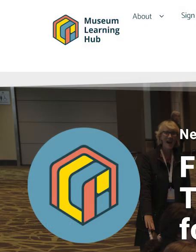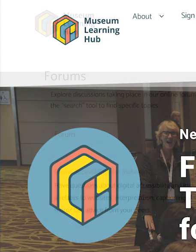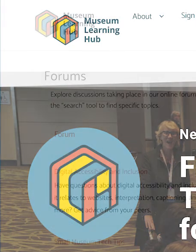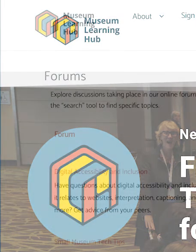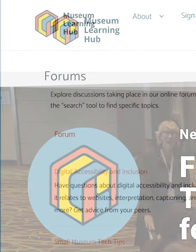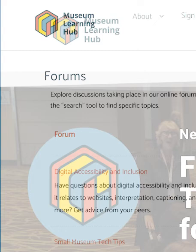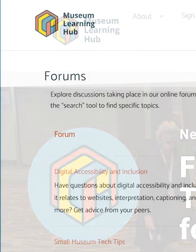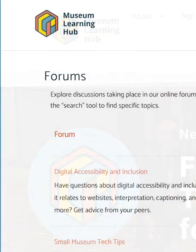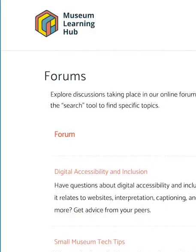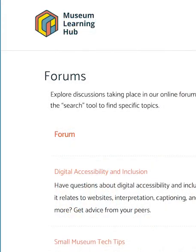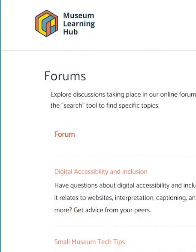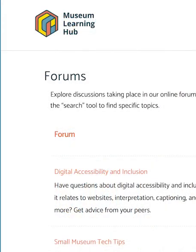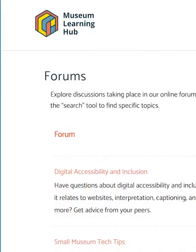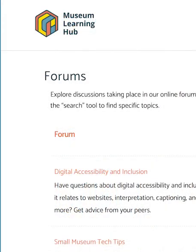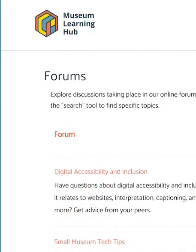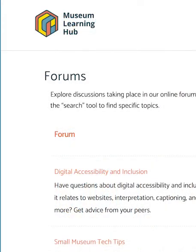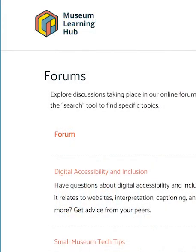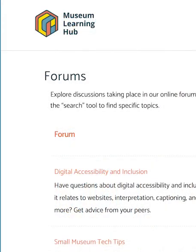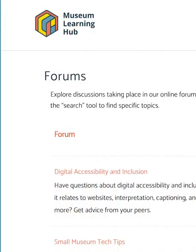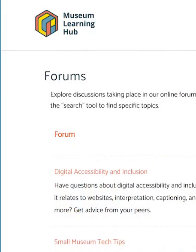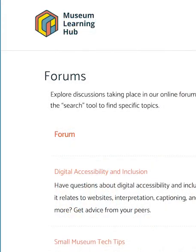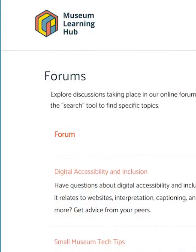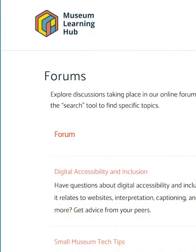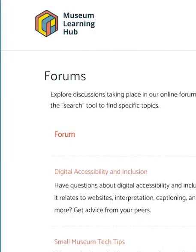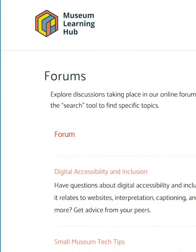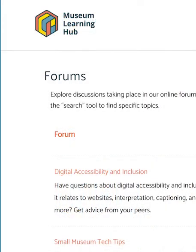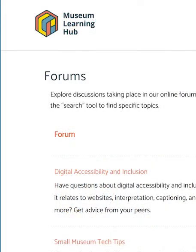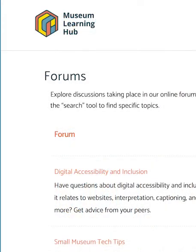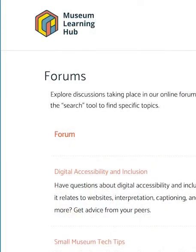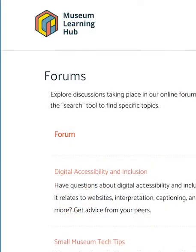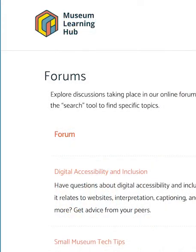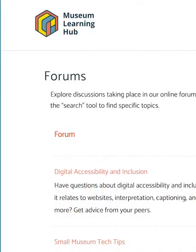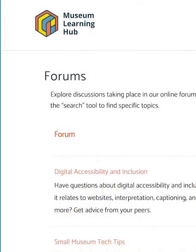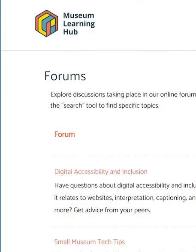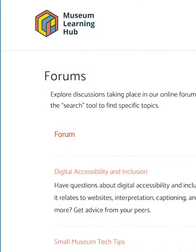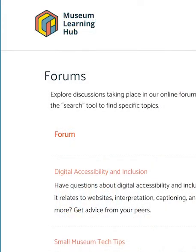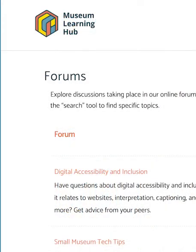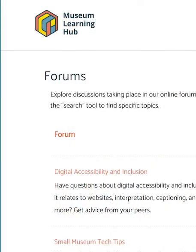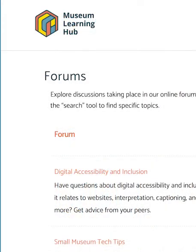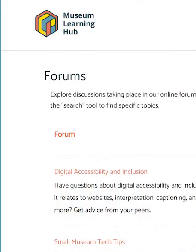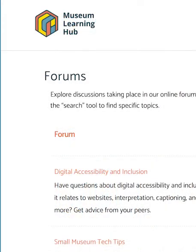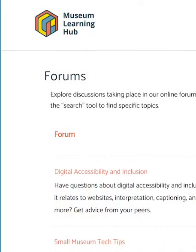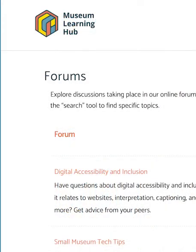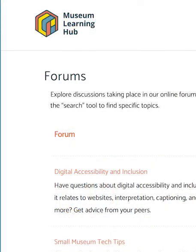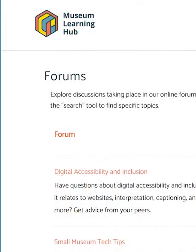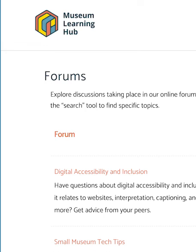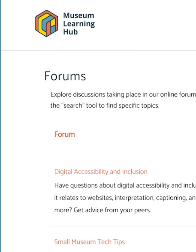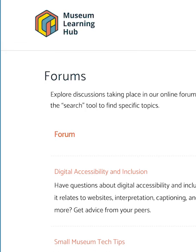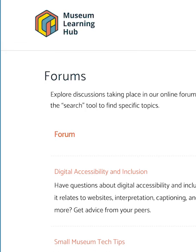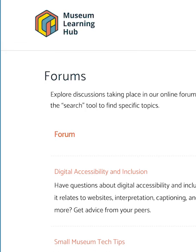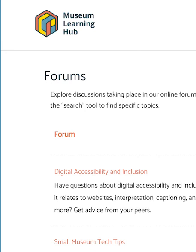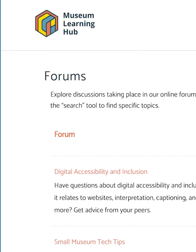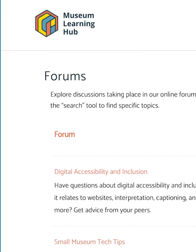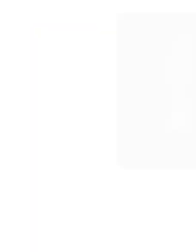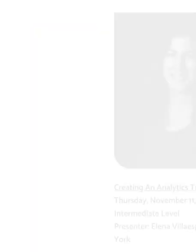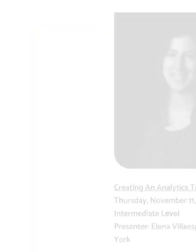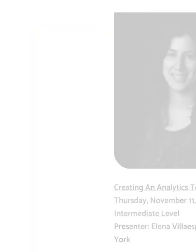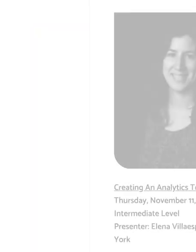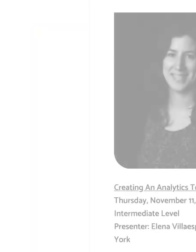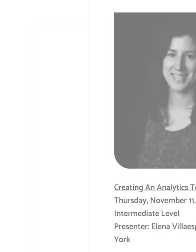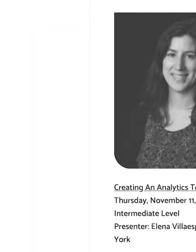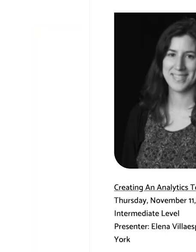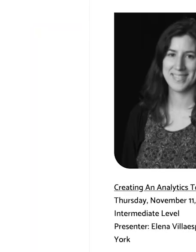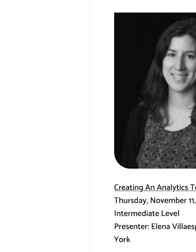upcoming events. Remember to visit the forum on our website to ask questions. Follow us on social media to stay aware of future programs.